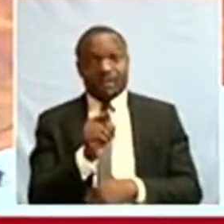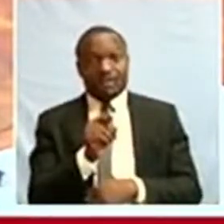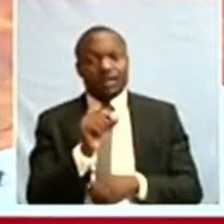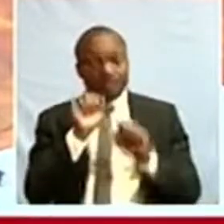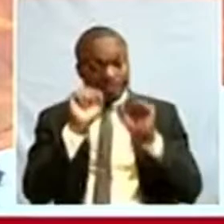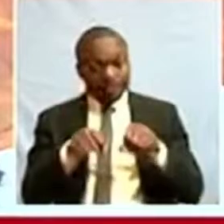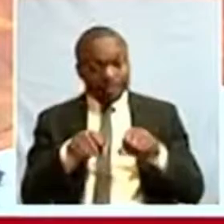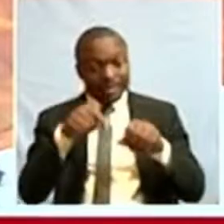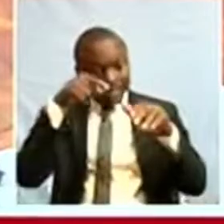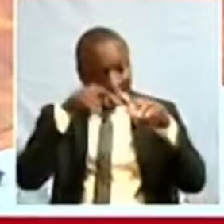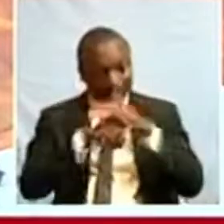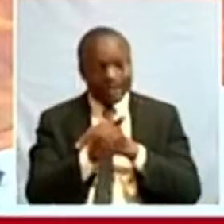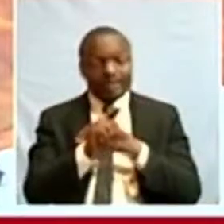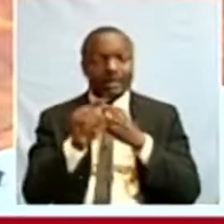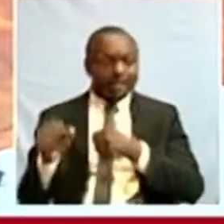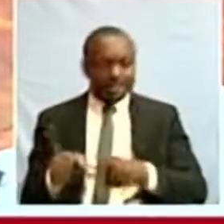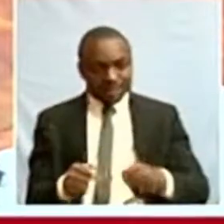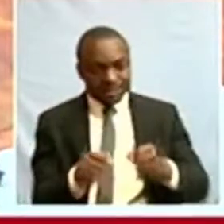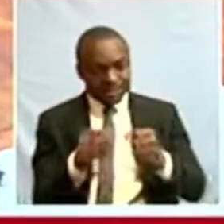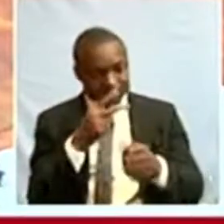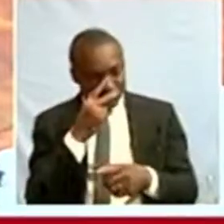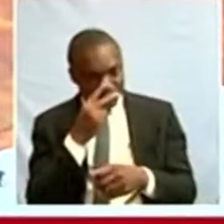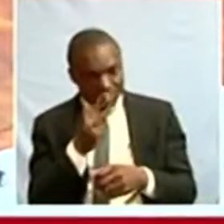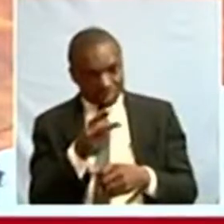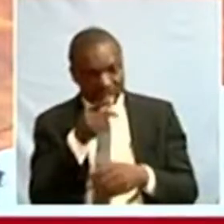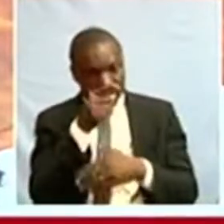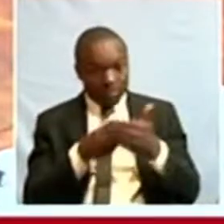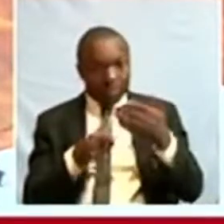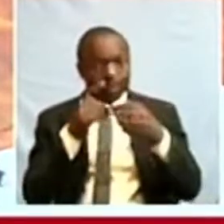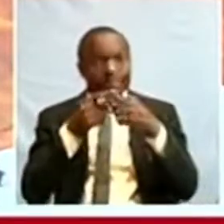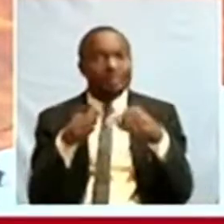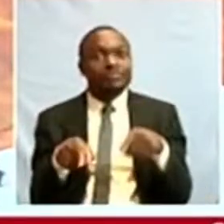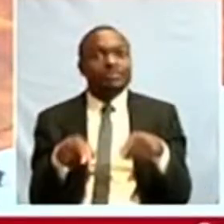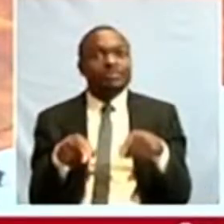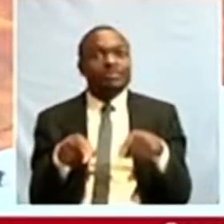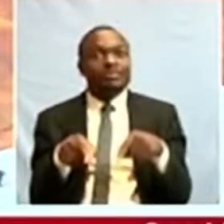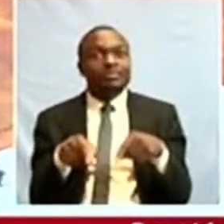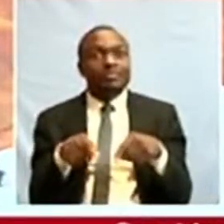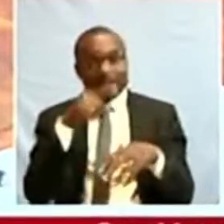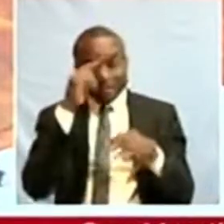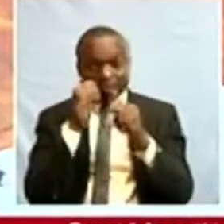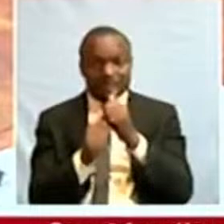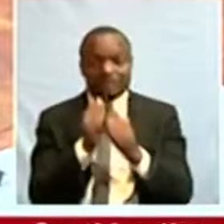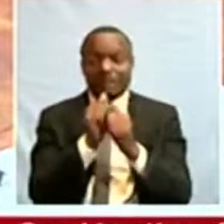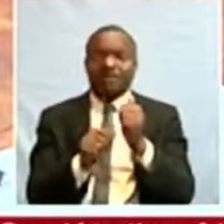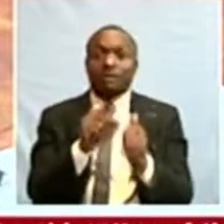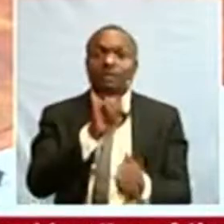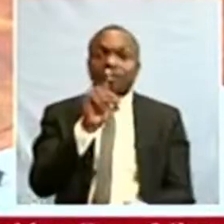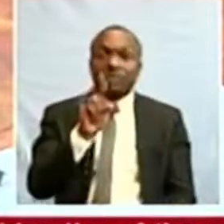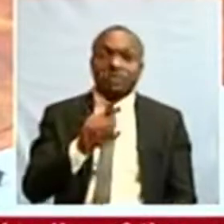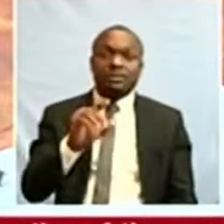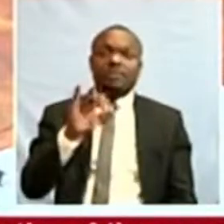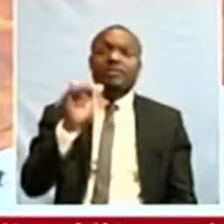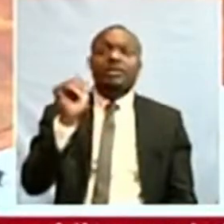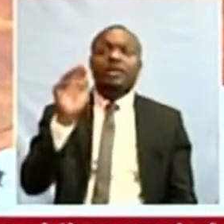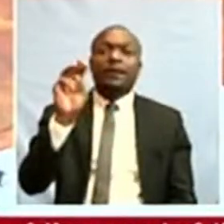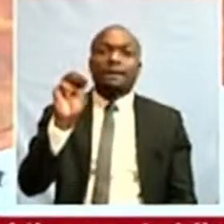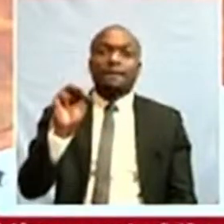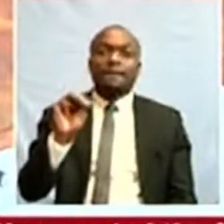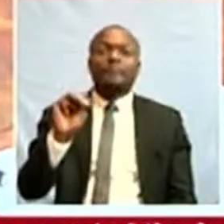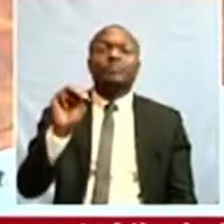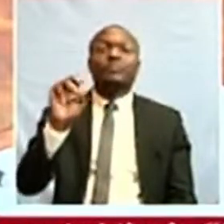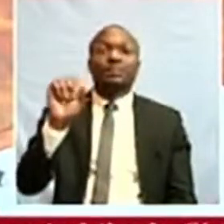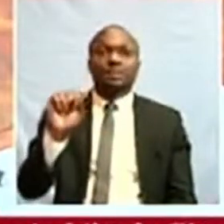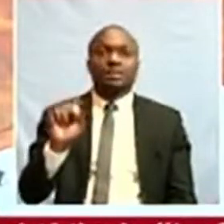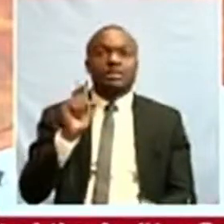into as a committee. We want to appreciate what is happening, because Yamis, you just Google, then you